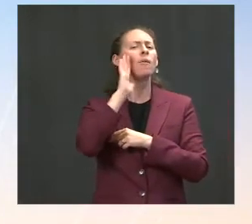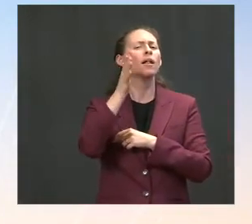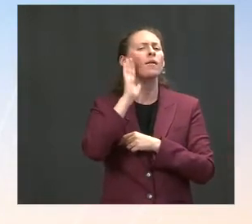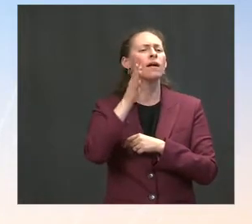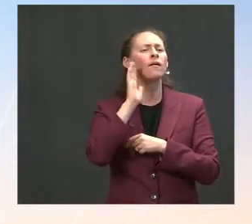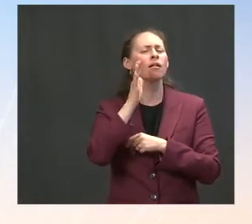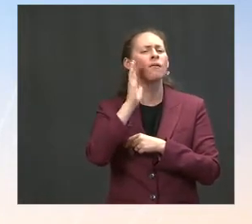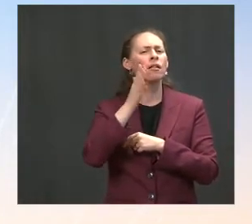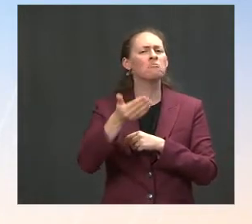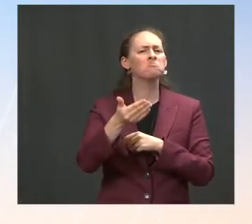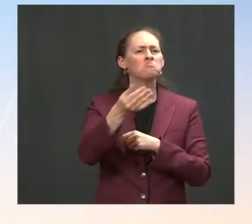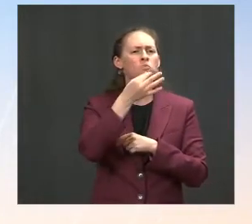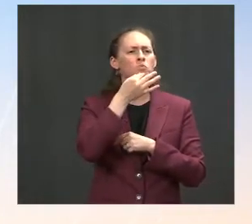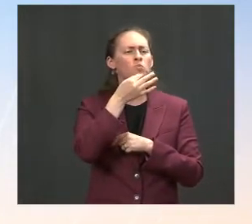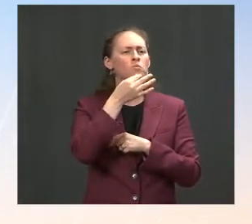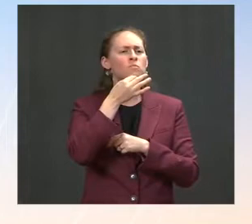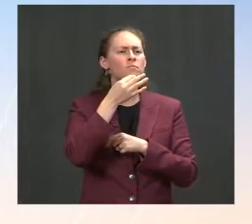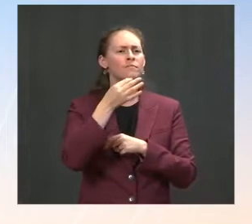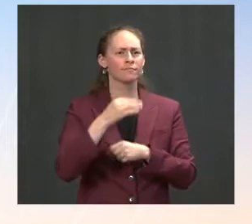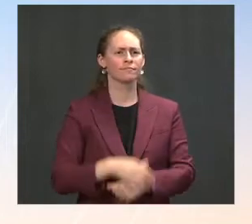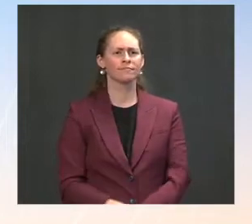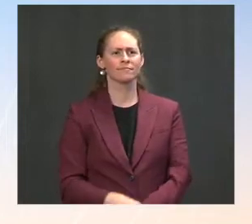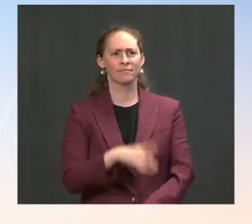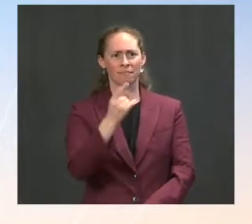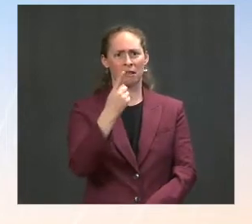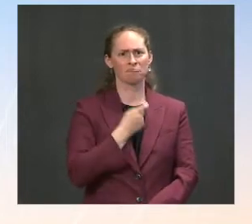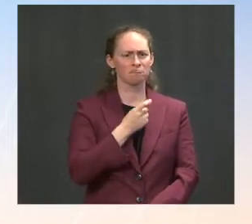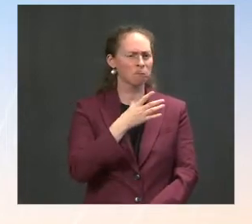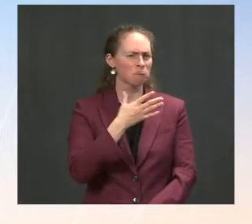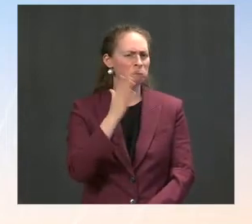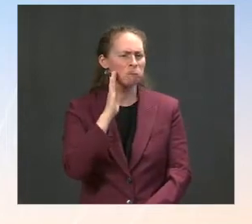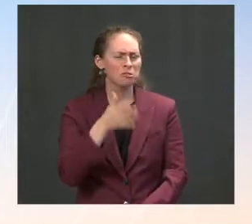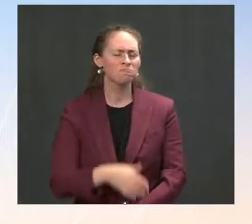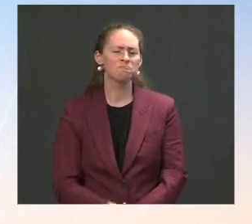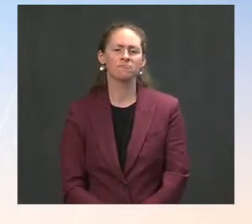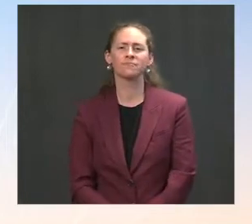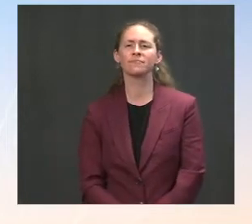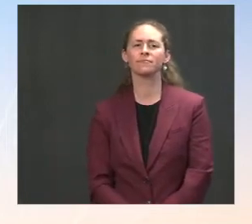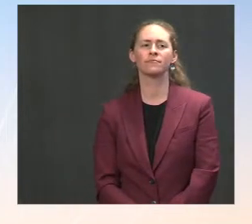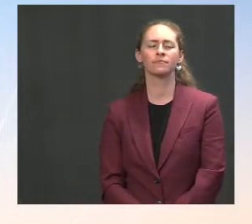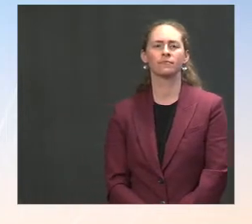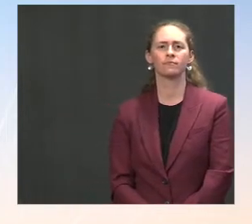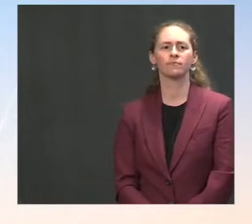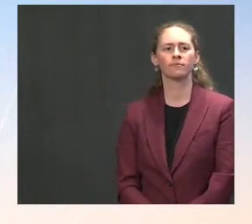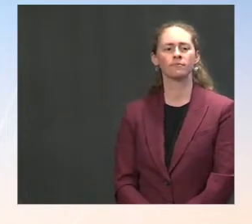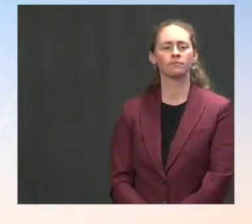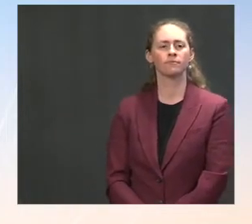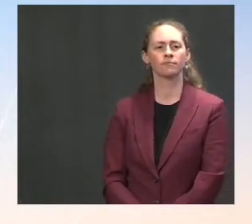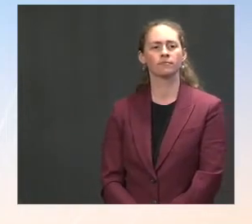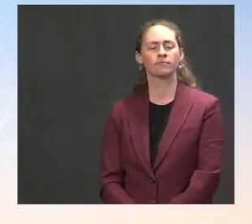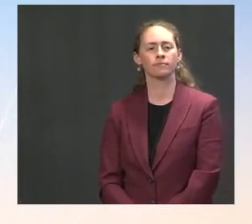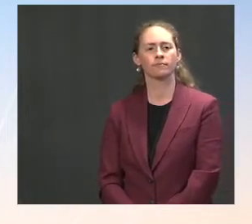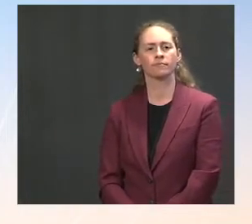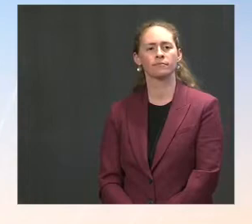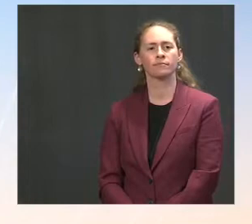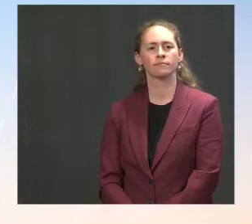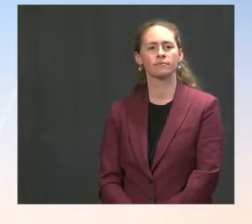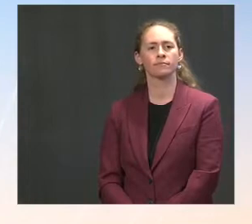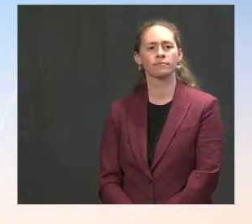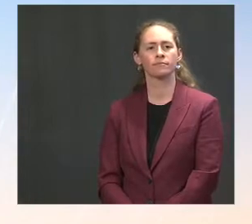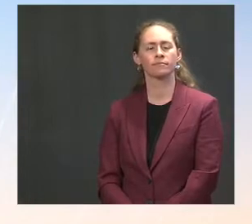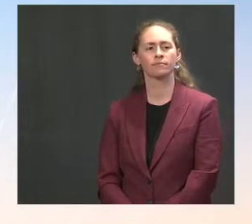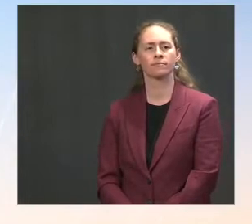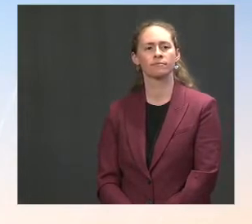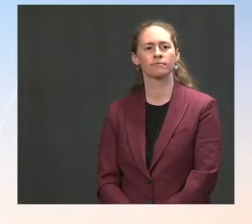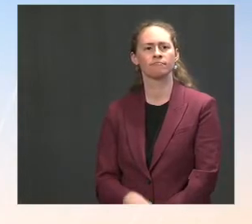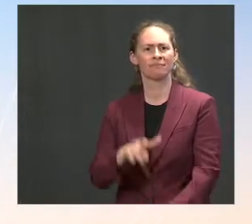you will continue to ask as you should. Go ahead. Thank you. This is sort of a rhetorical question following on vaccinations.